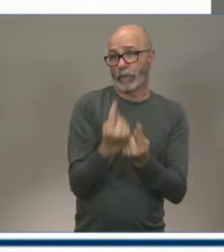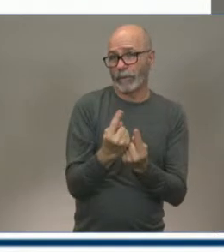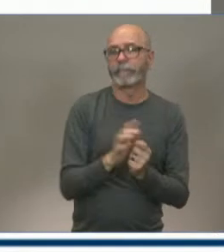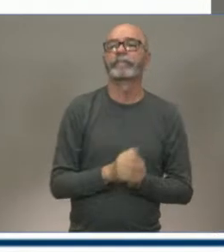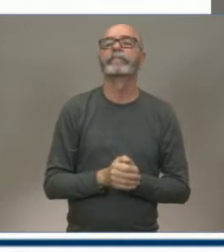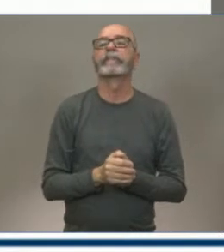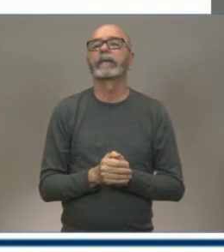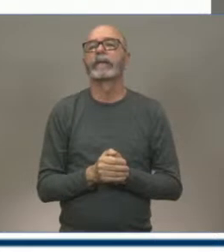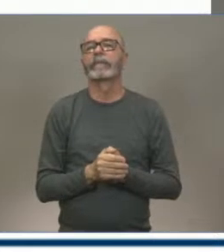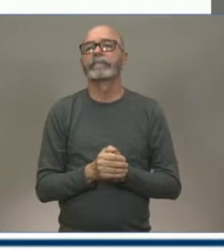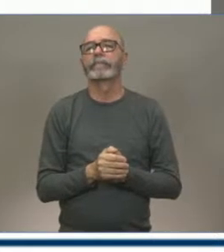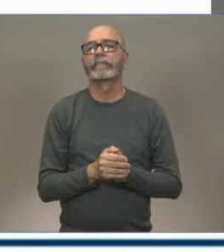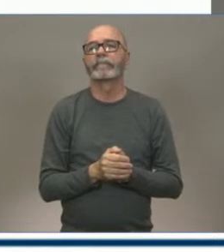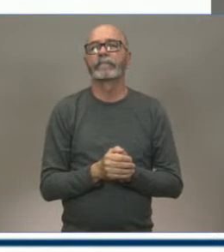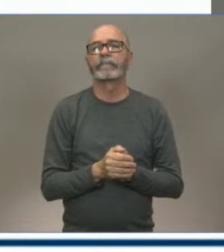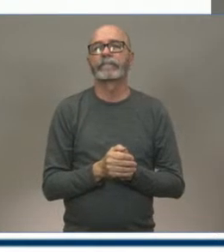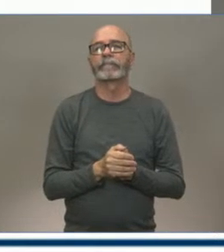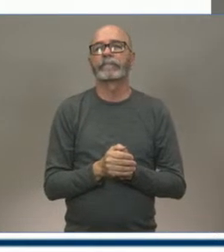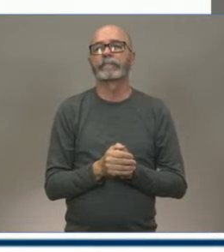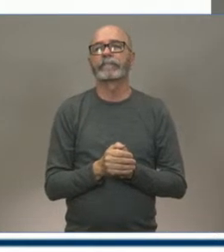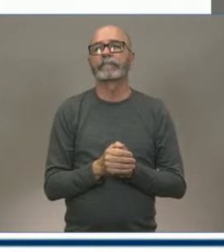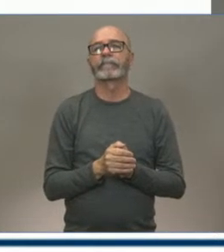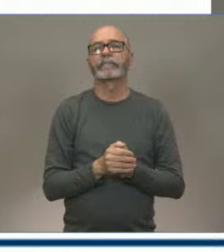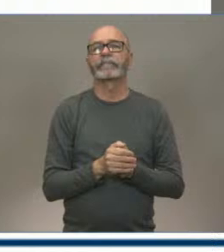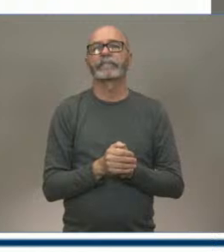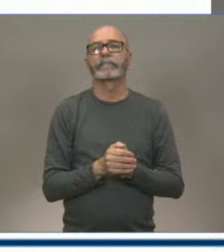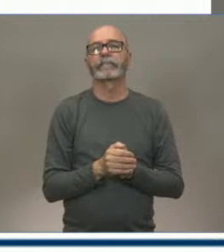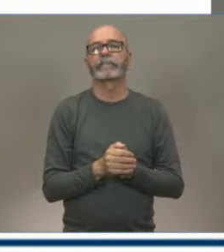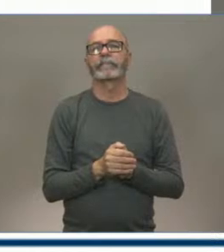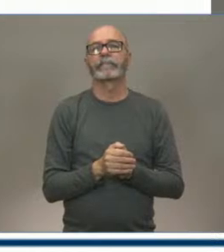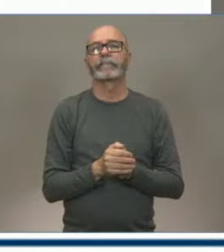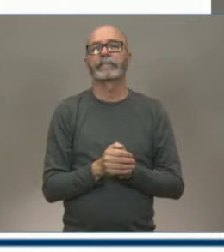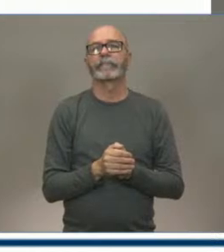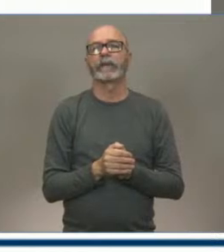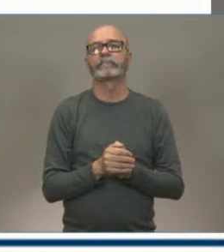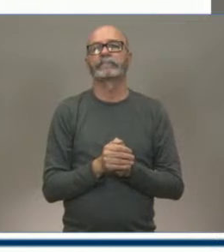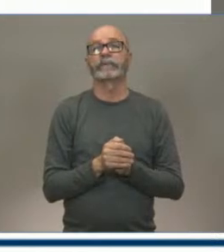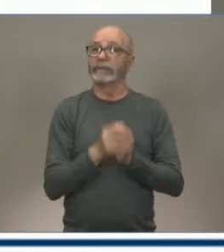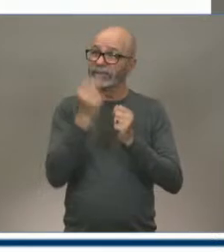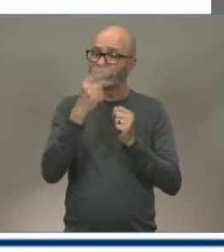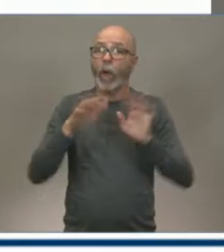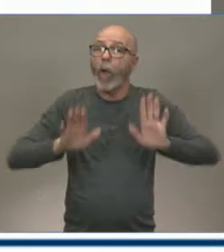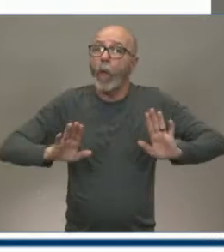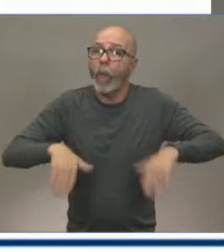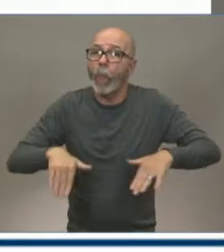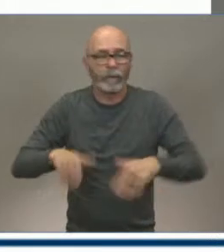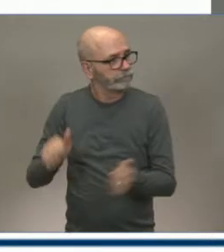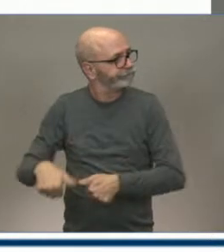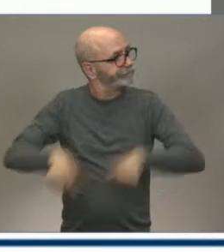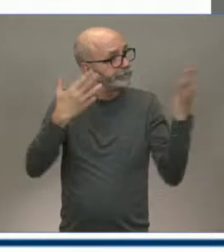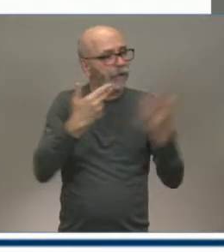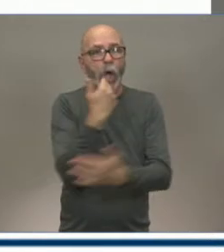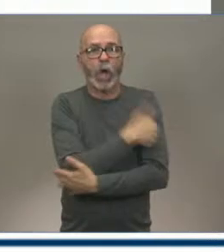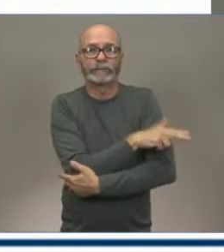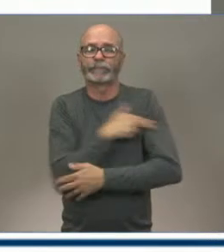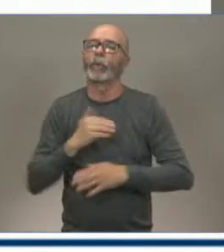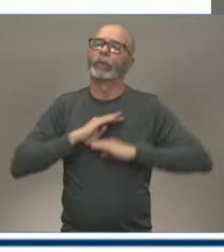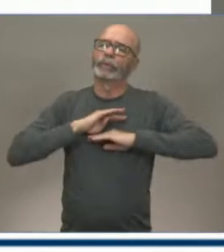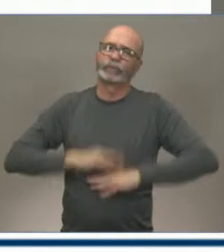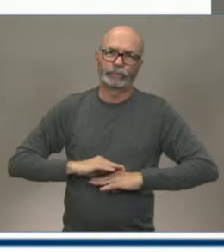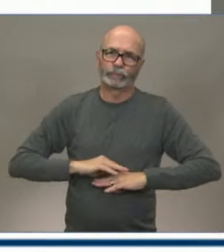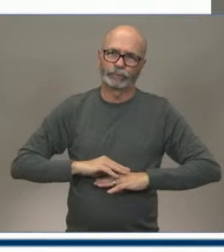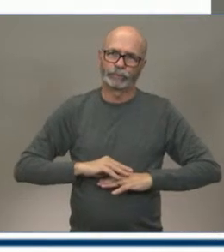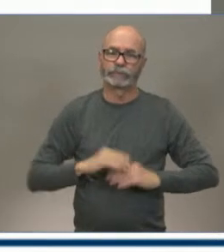health zones. Unfortunately, no one is in hospital. This week has started to paint a picture of the impact of the